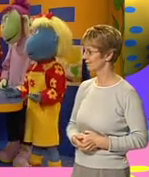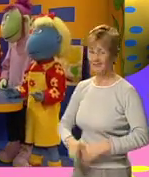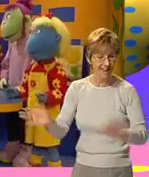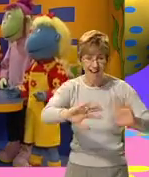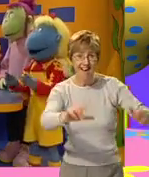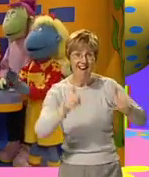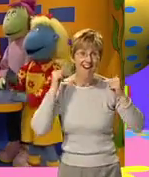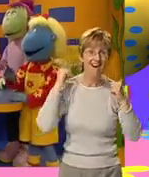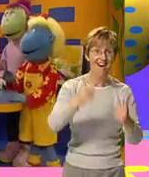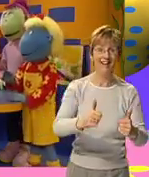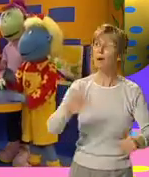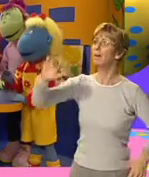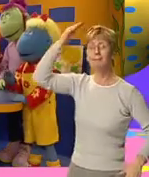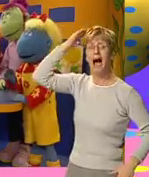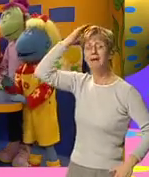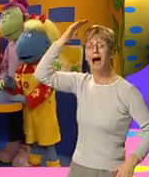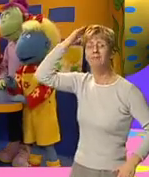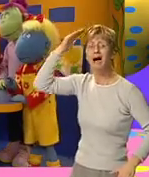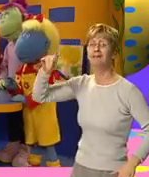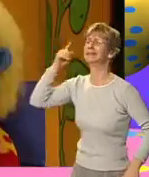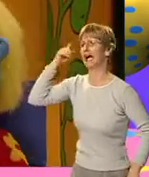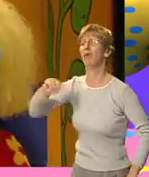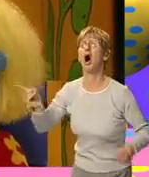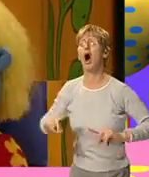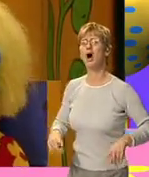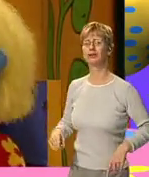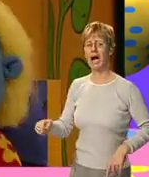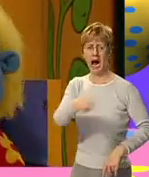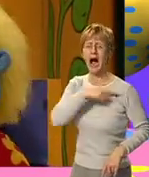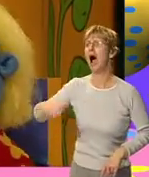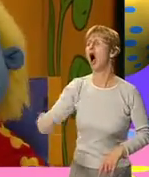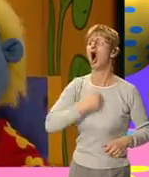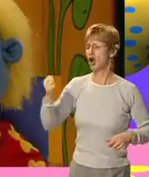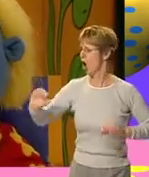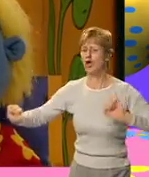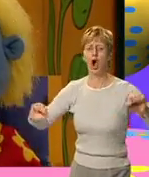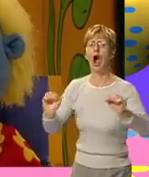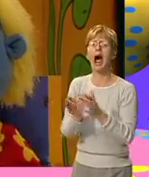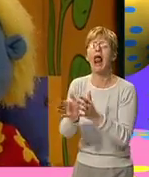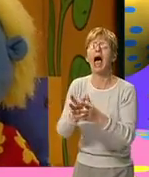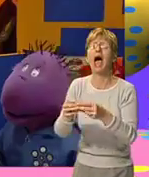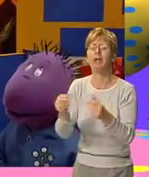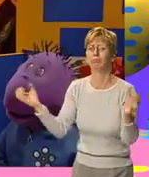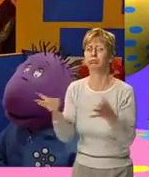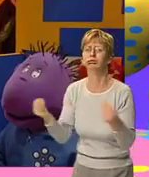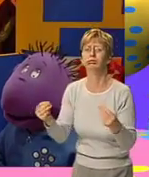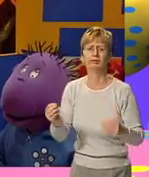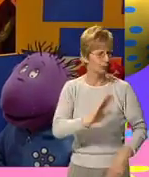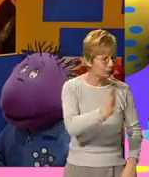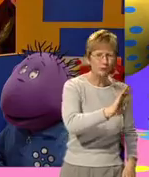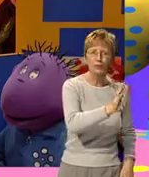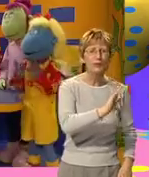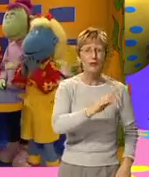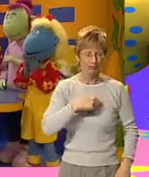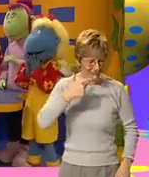hello, everybody! Max, Max, guess what's happened? Our clay's disappeared! Oh, no, it hasn't. I found it and